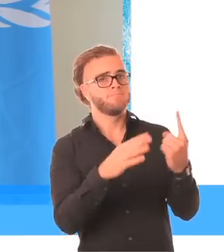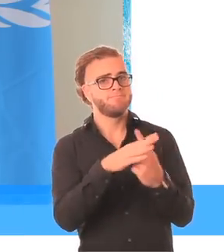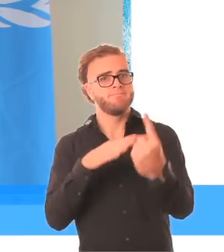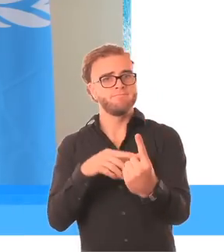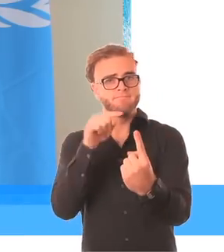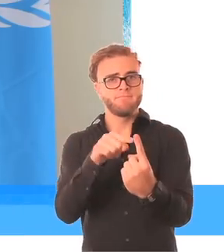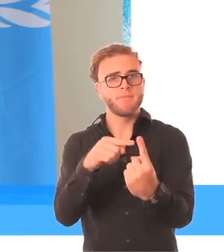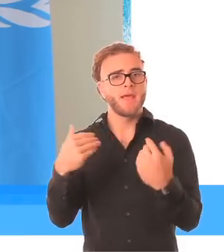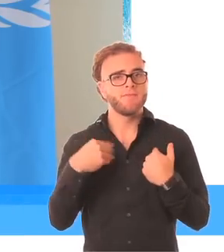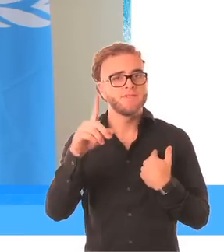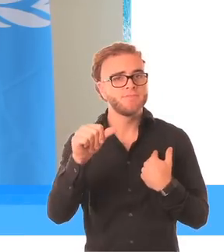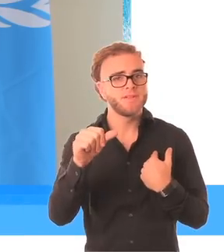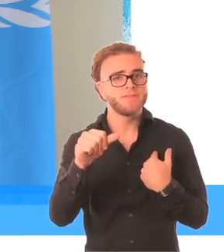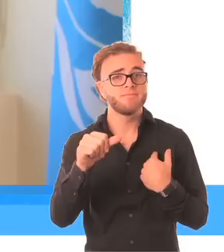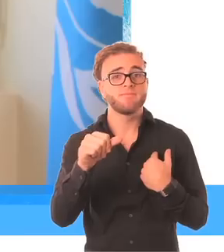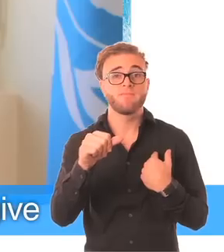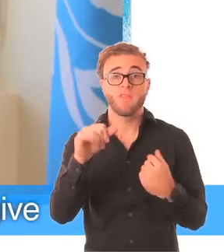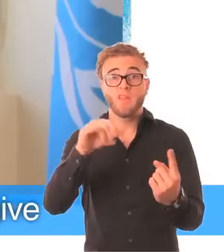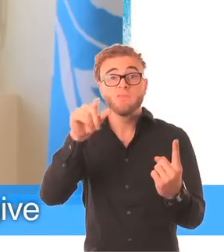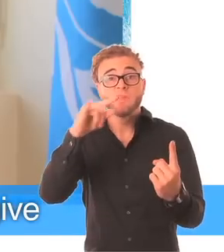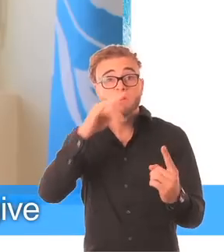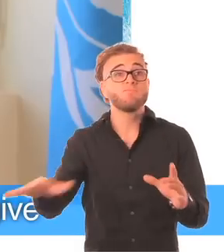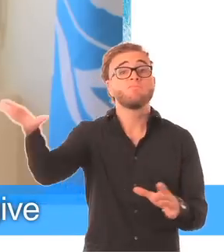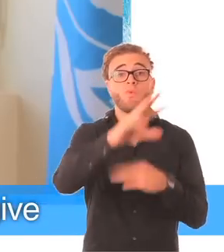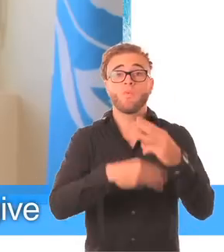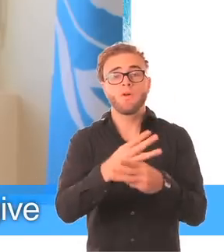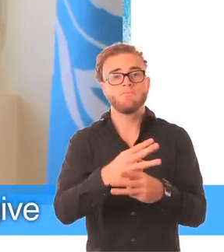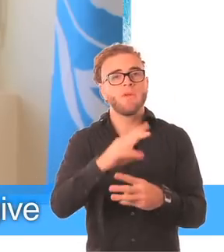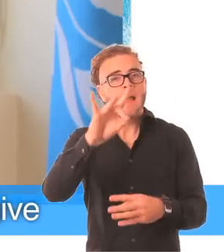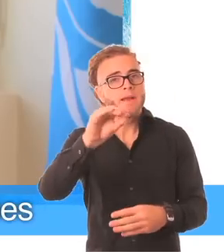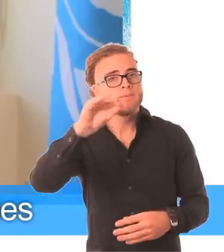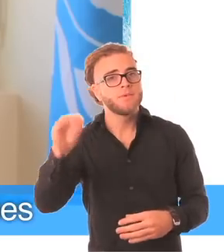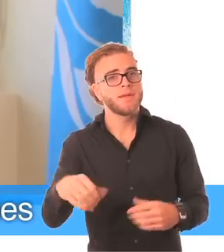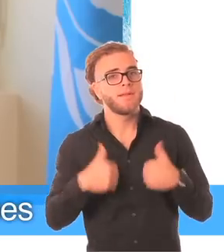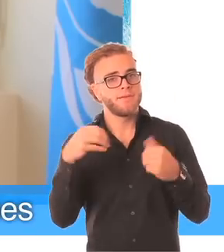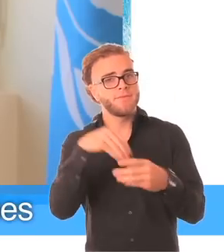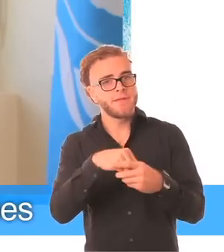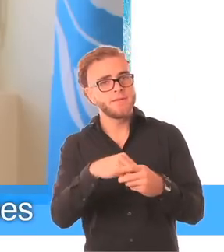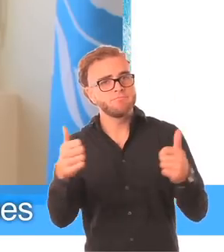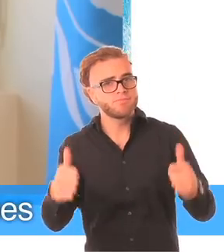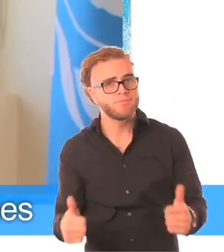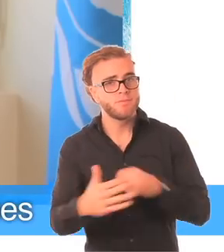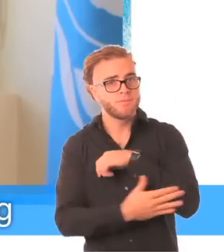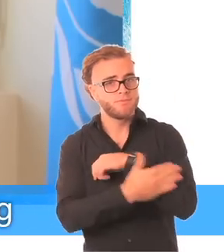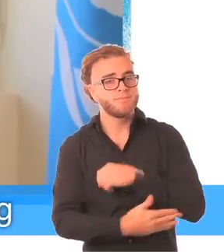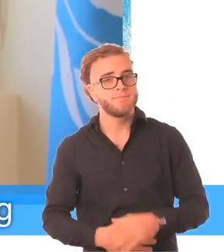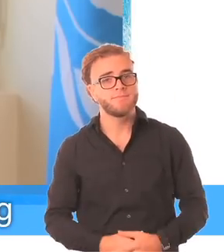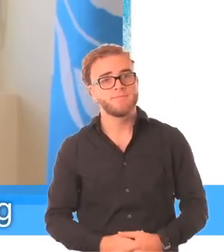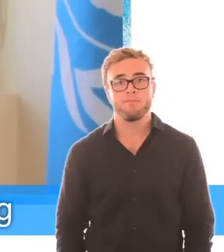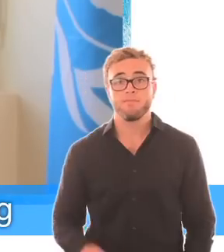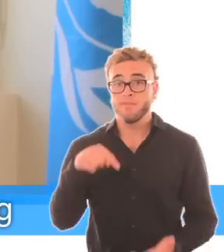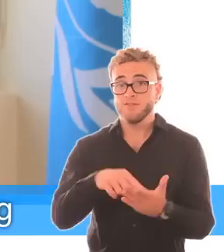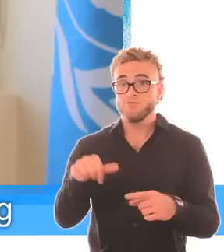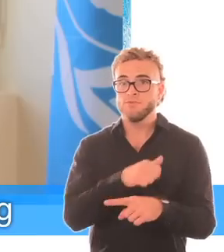and 80% live in developing countries. This training video has been developed to give you a better understanding of disability issues and how you